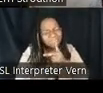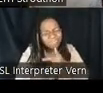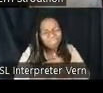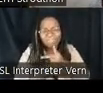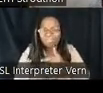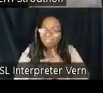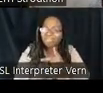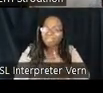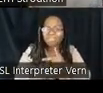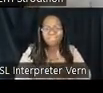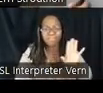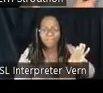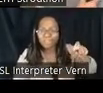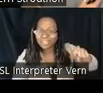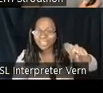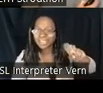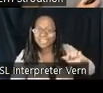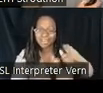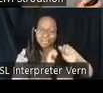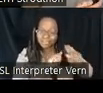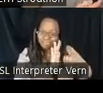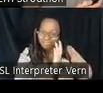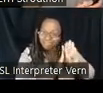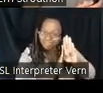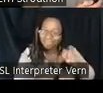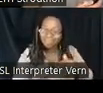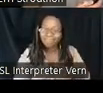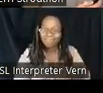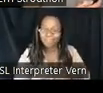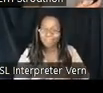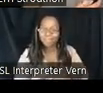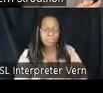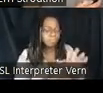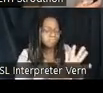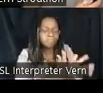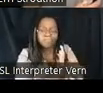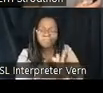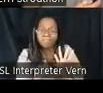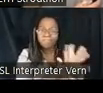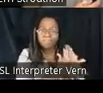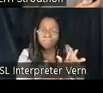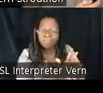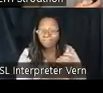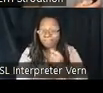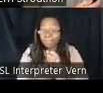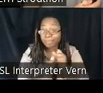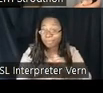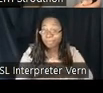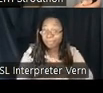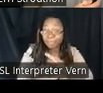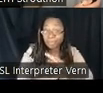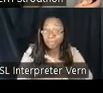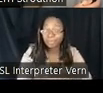needs, to the development of the child, nurturing, wraparound nurturing, safety and protection, showing